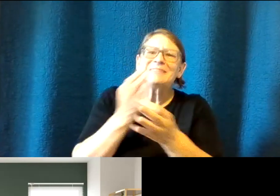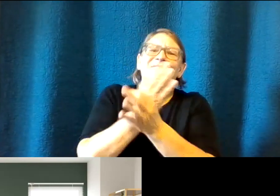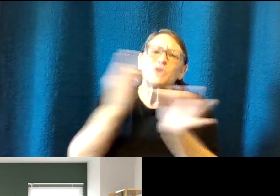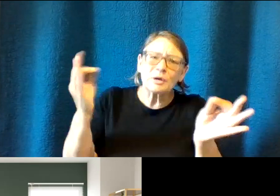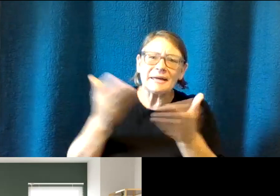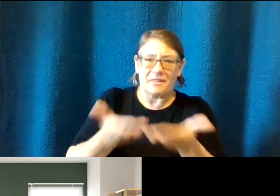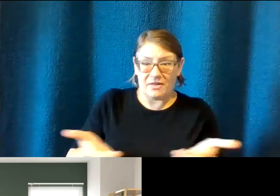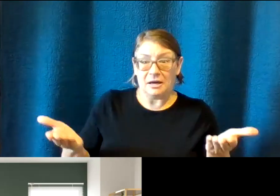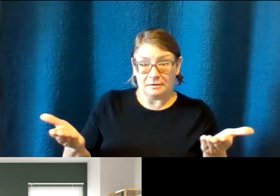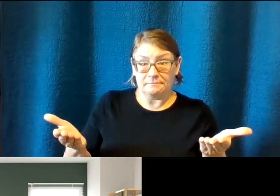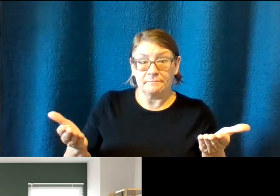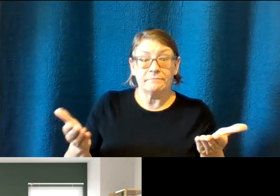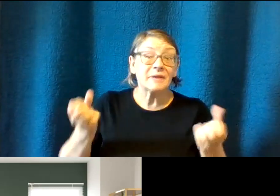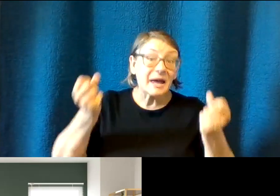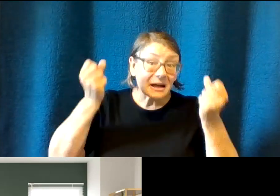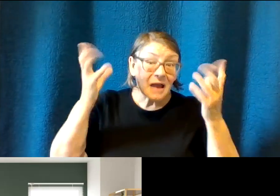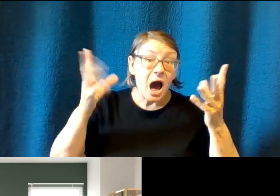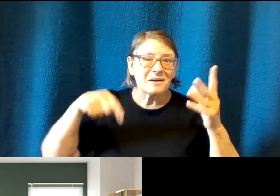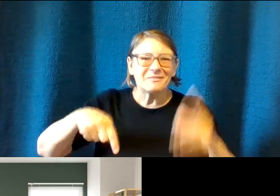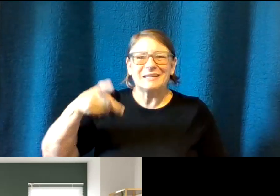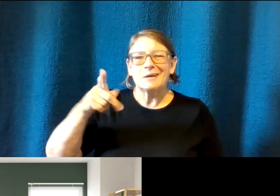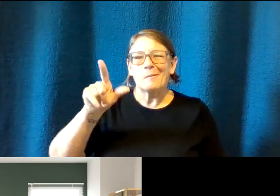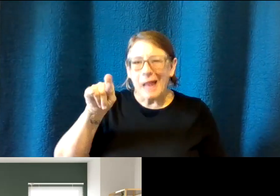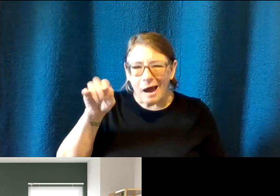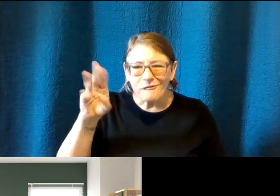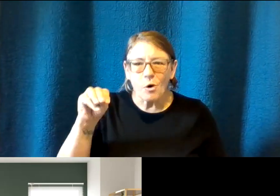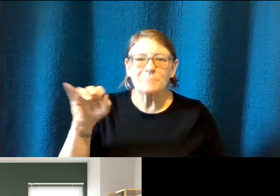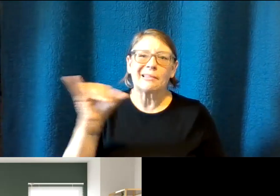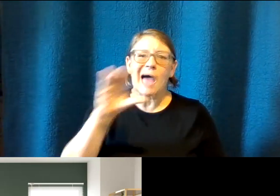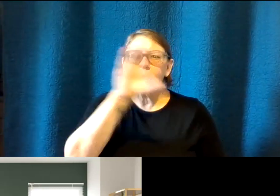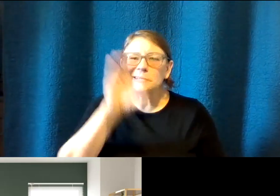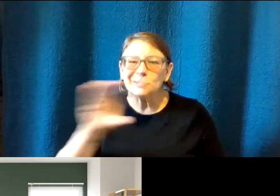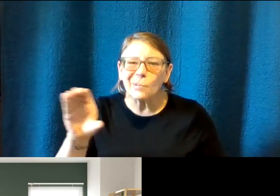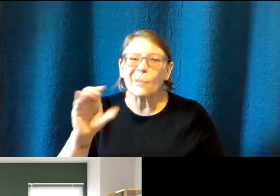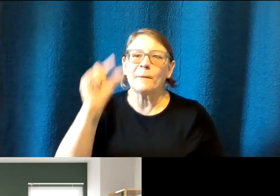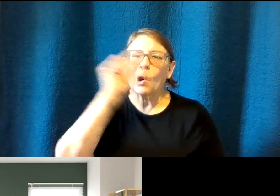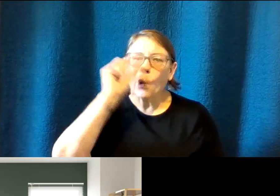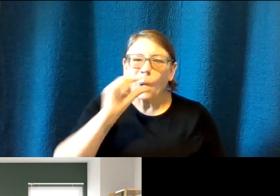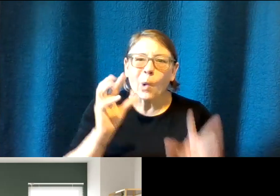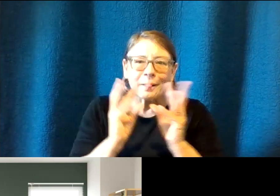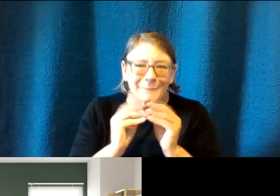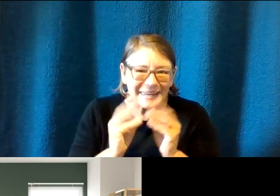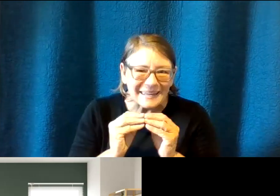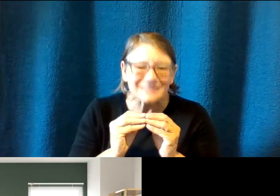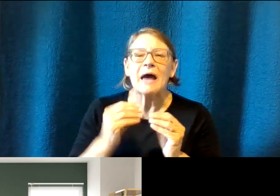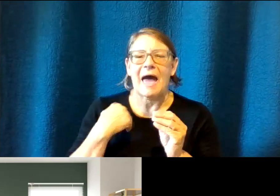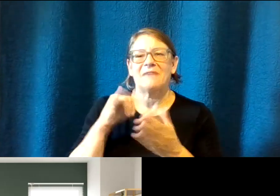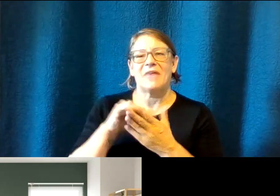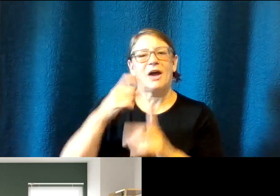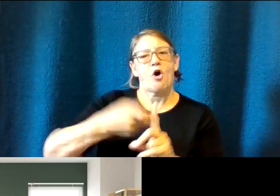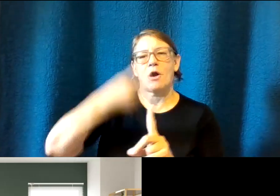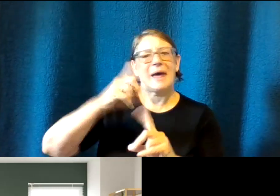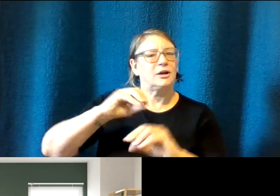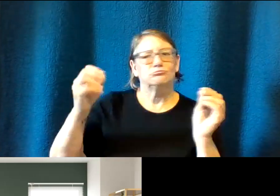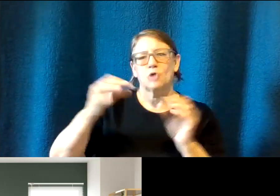thing. And a lot of these platforms like Zoom, like Google Meet, a lot of them have those automatic, so there's no charge for